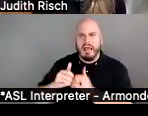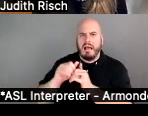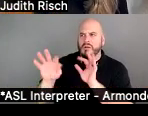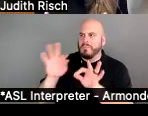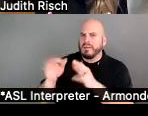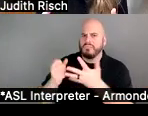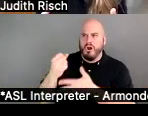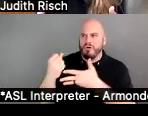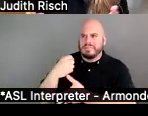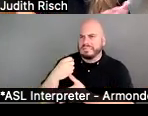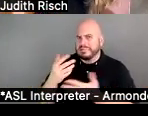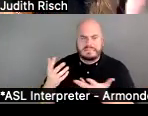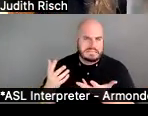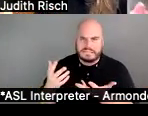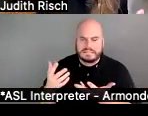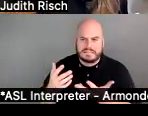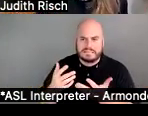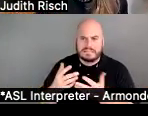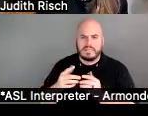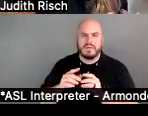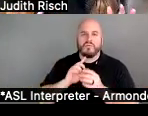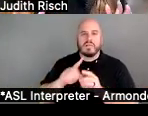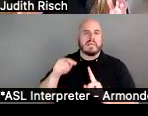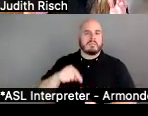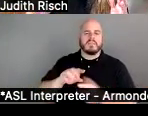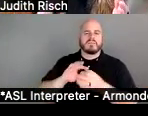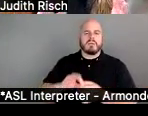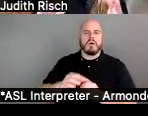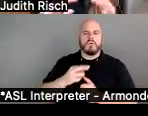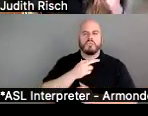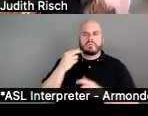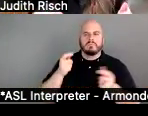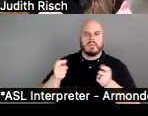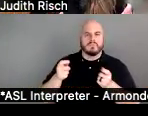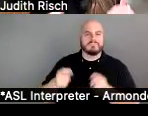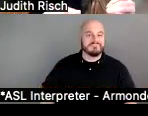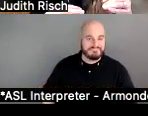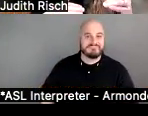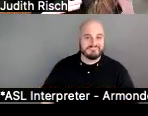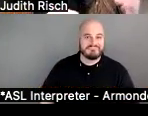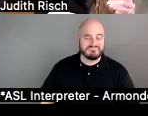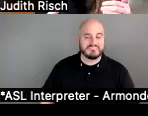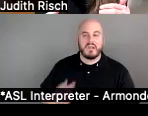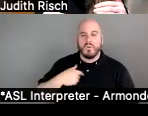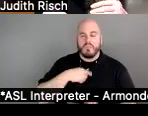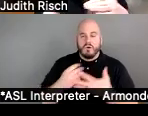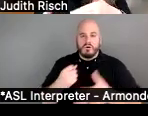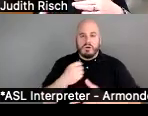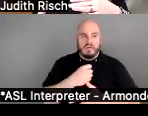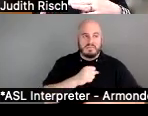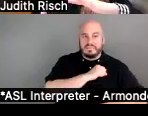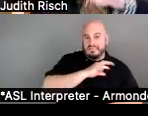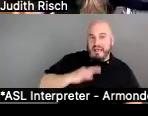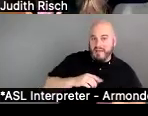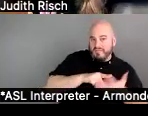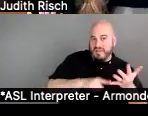this question. It's about risk management. So are we prioritizing the staff stuff